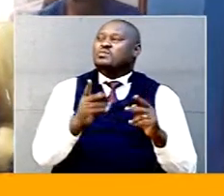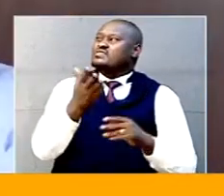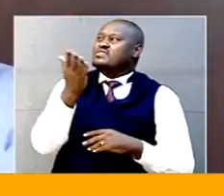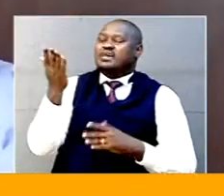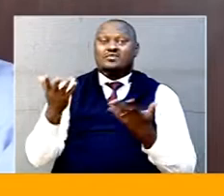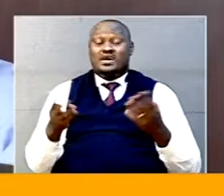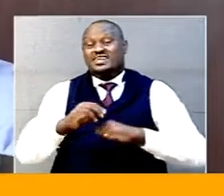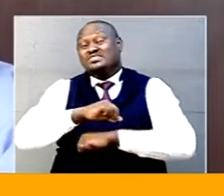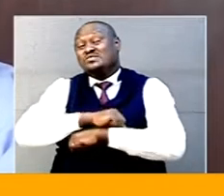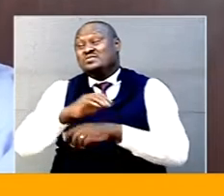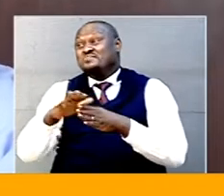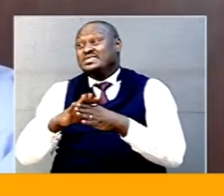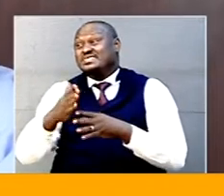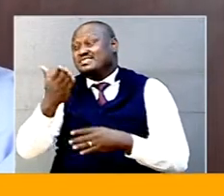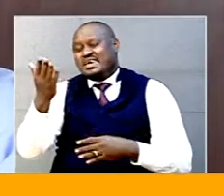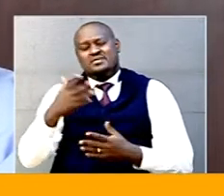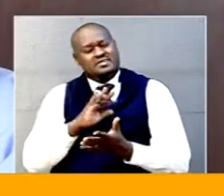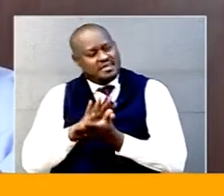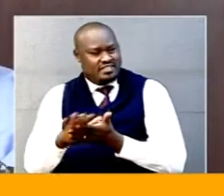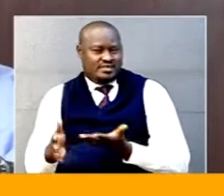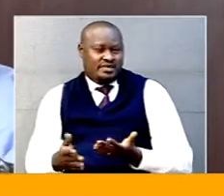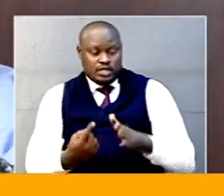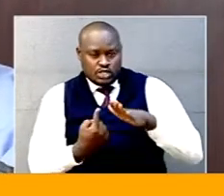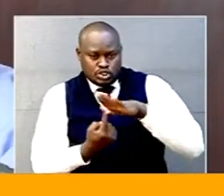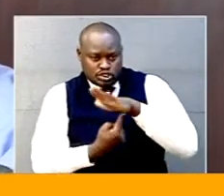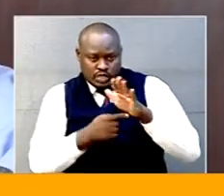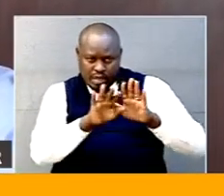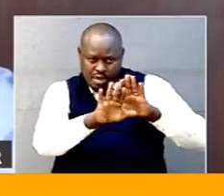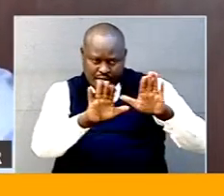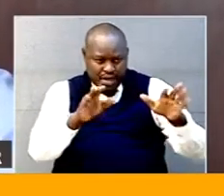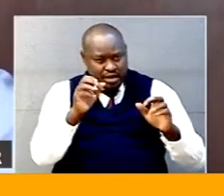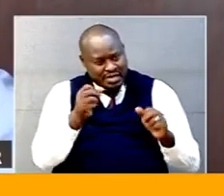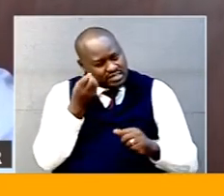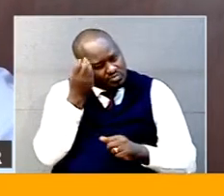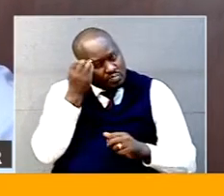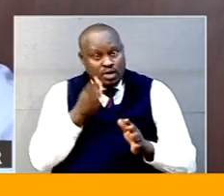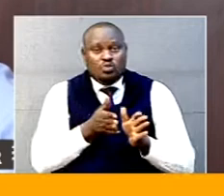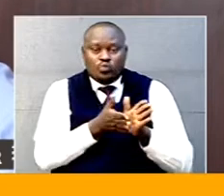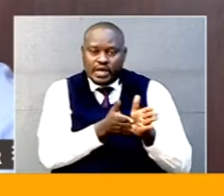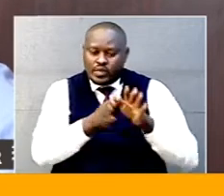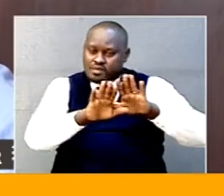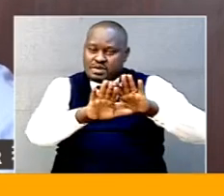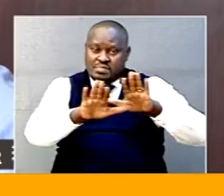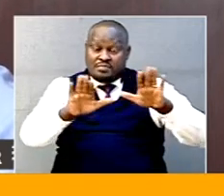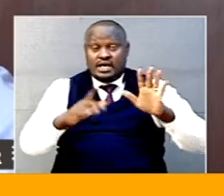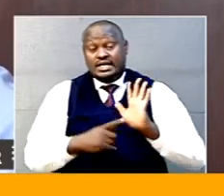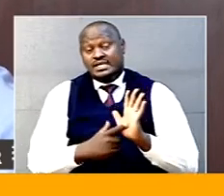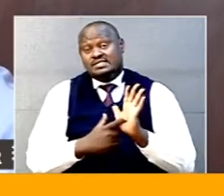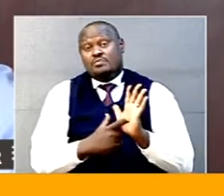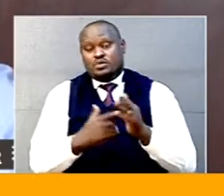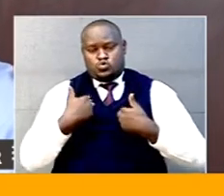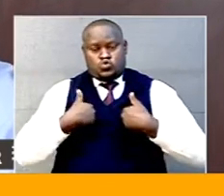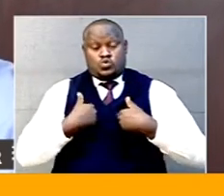businesses? Every situation calls for a different type of leadership. When you are starting a business,